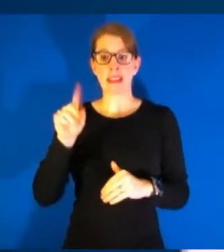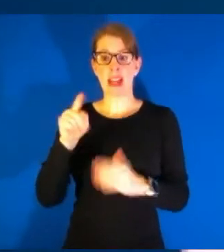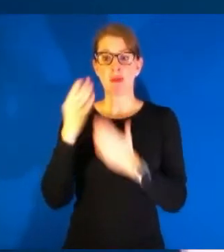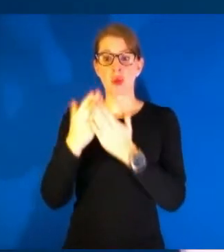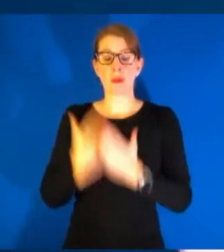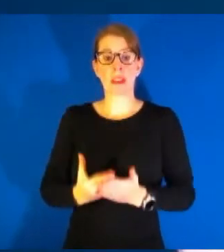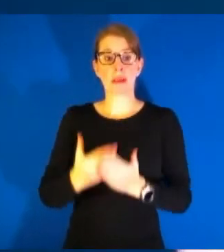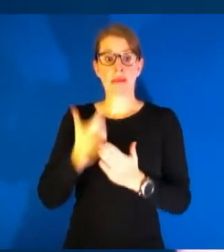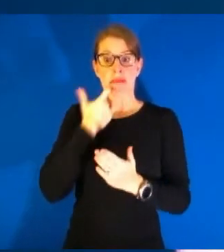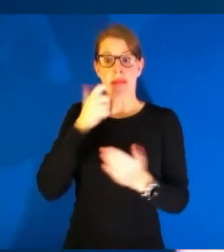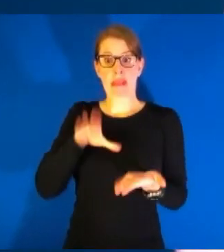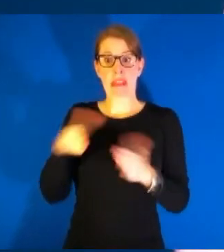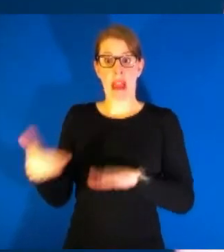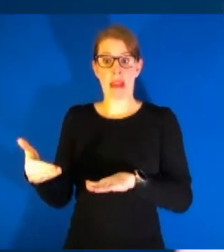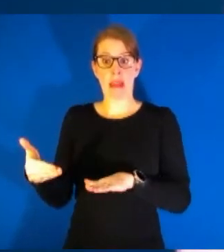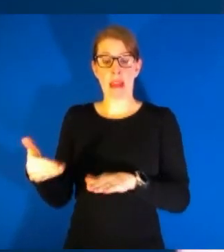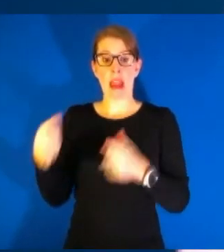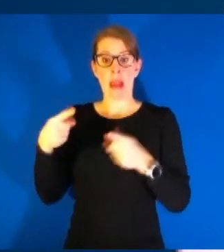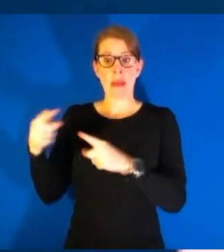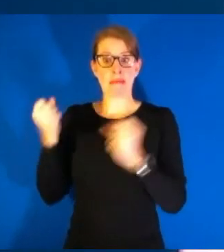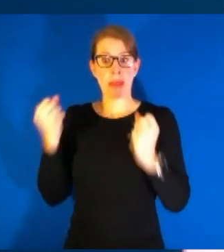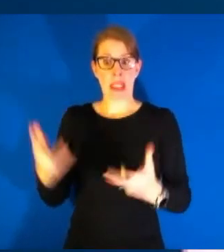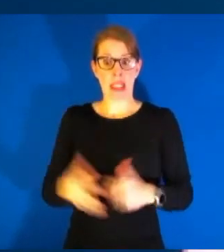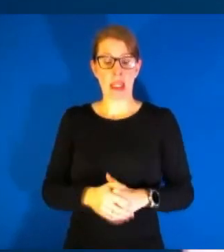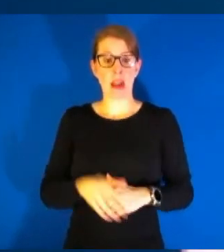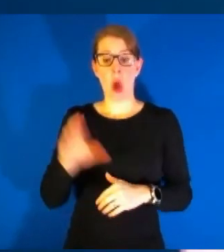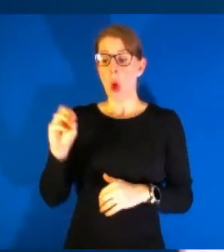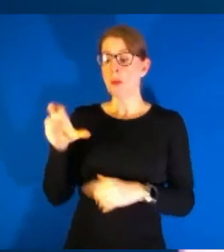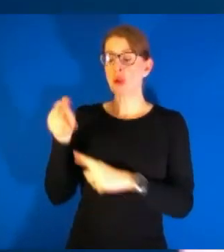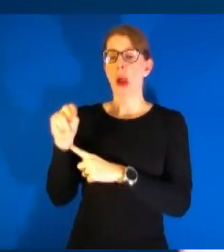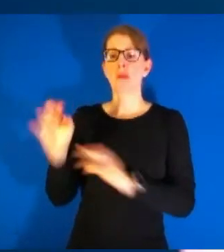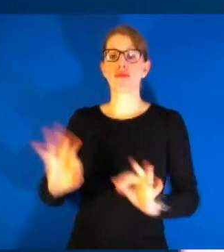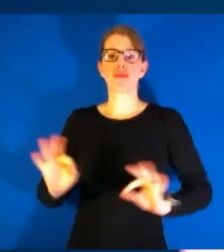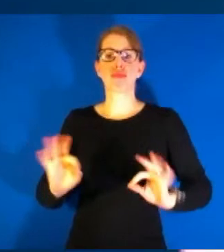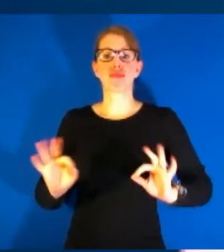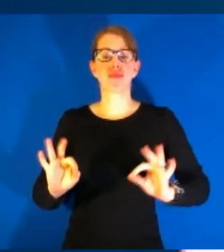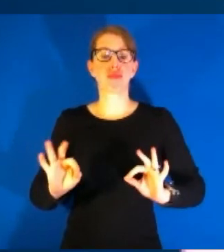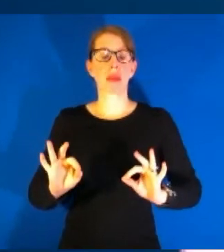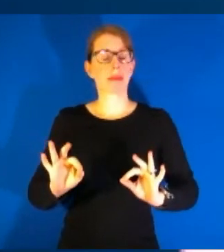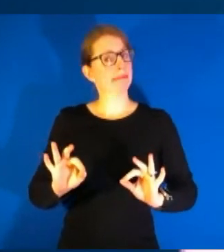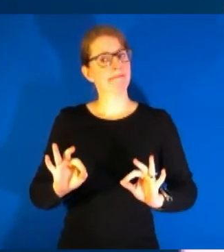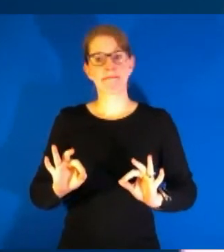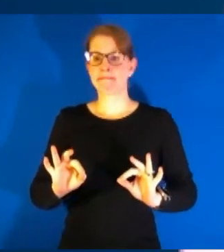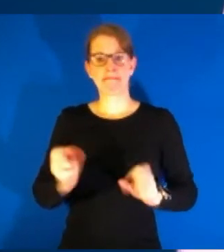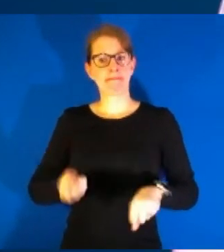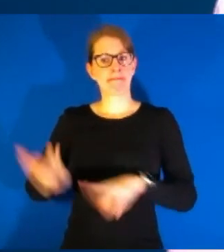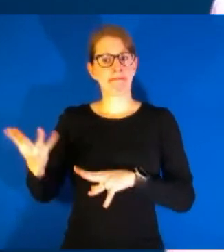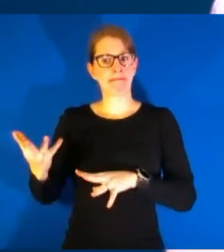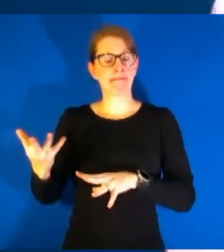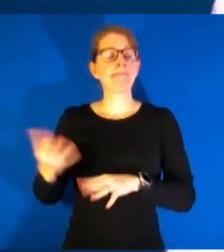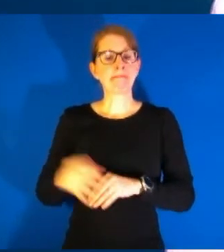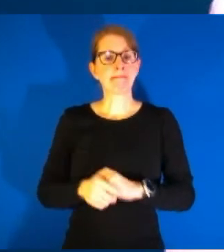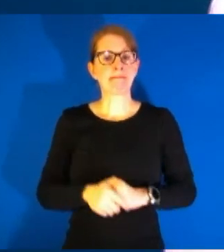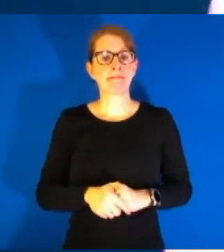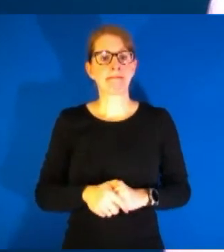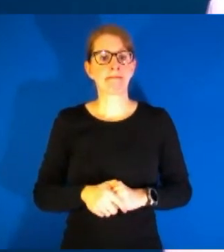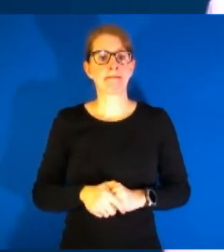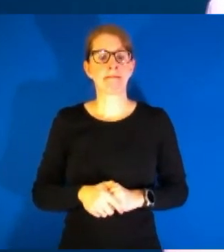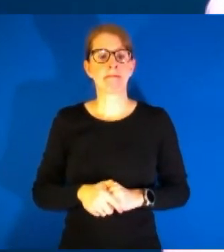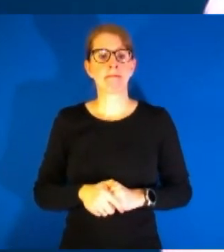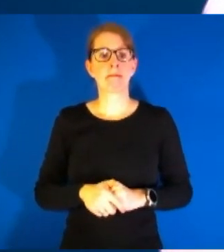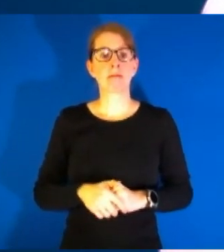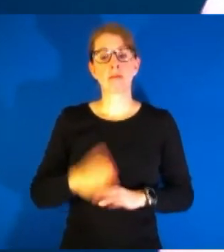recently. The idea that Omicron is less severe is something we probably have to take a closer look at. You know, before